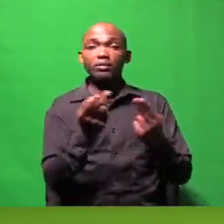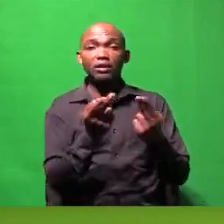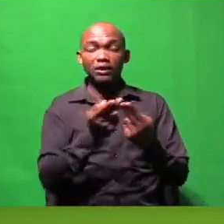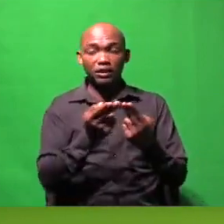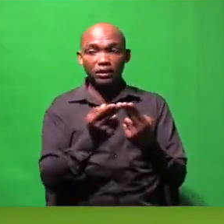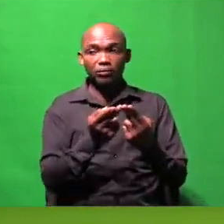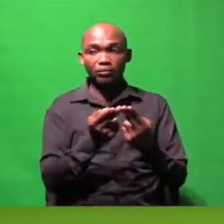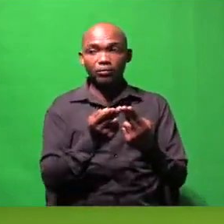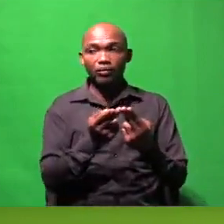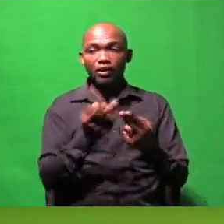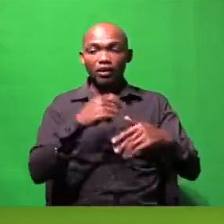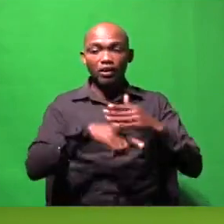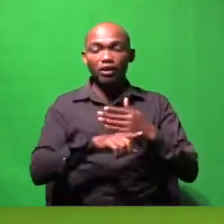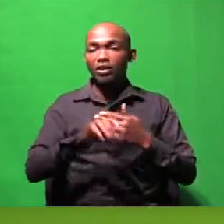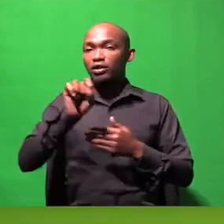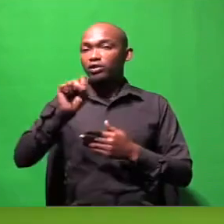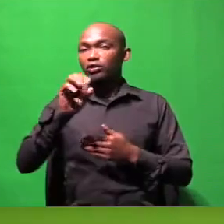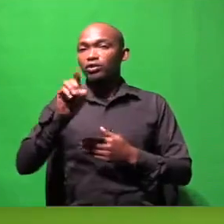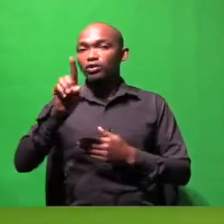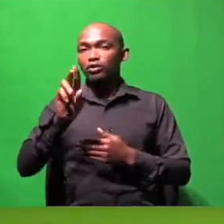from sodium to magnesium.